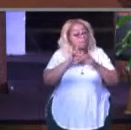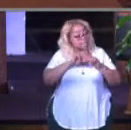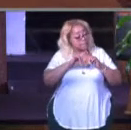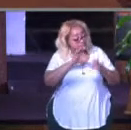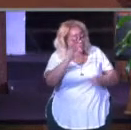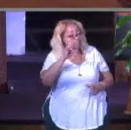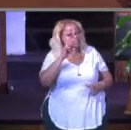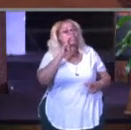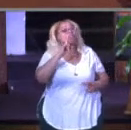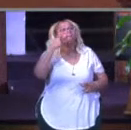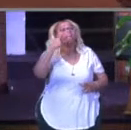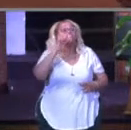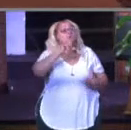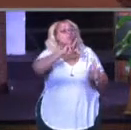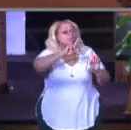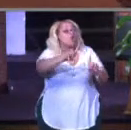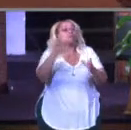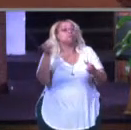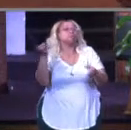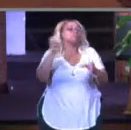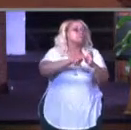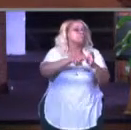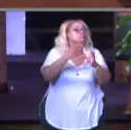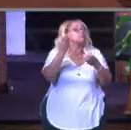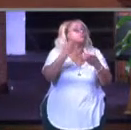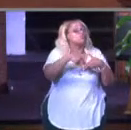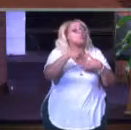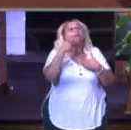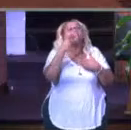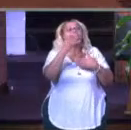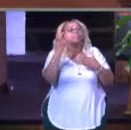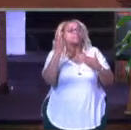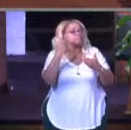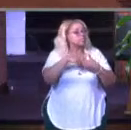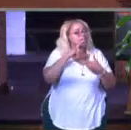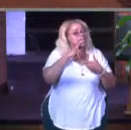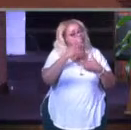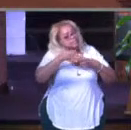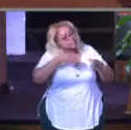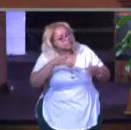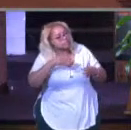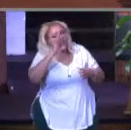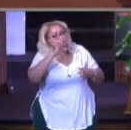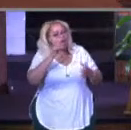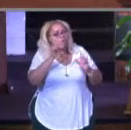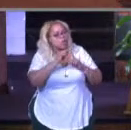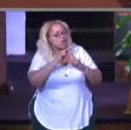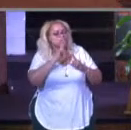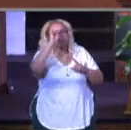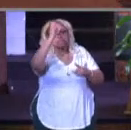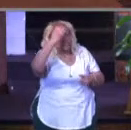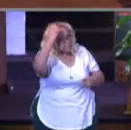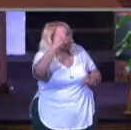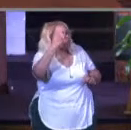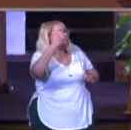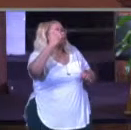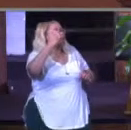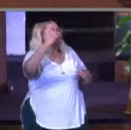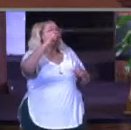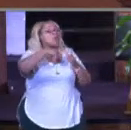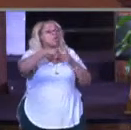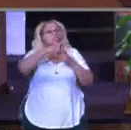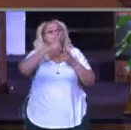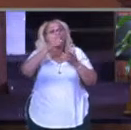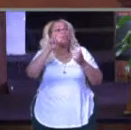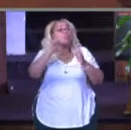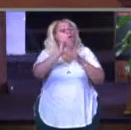the Spirit said, Philip, go to him and join him. And when Philip got there, he began to explain the word of God to the Ethiopian. And then when the